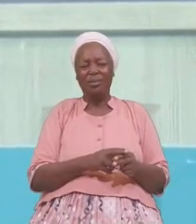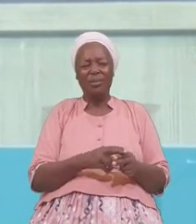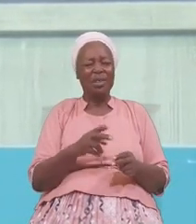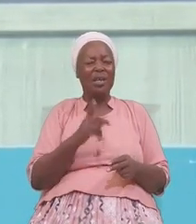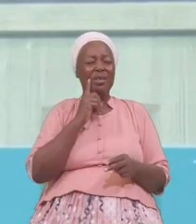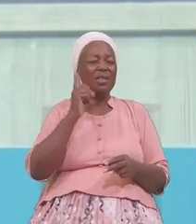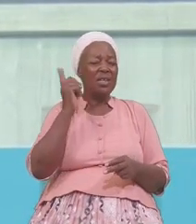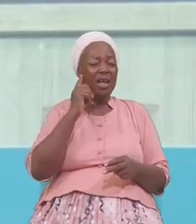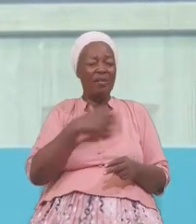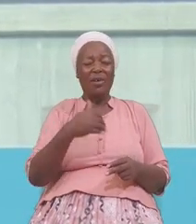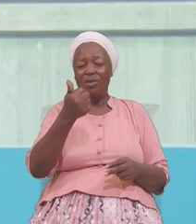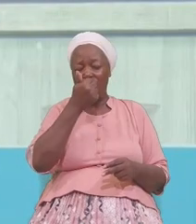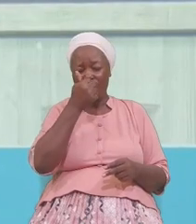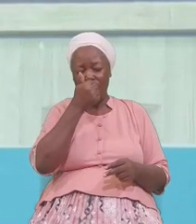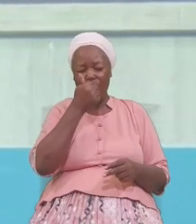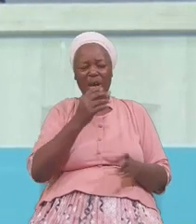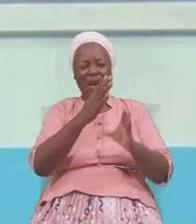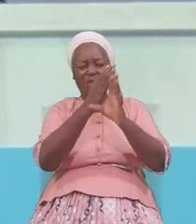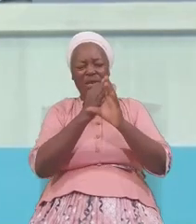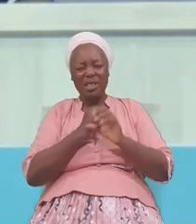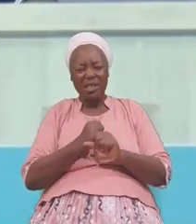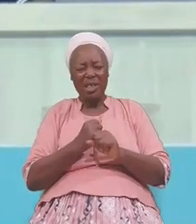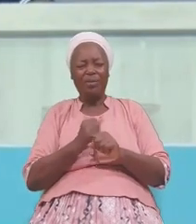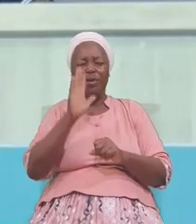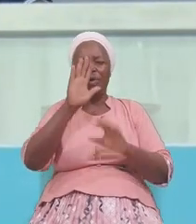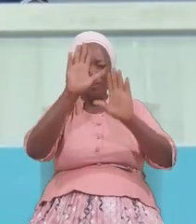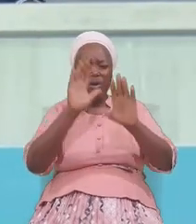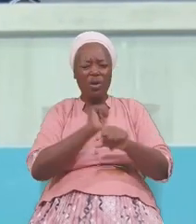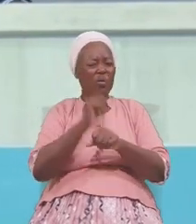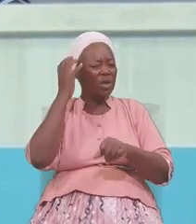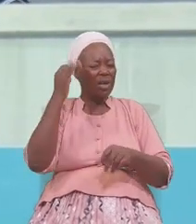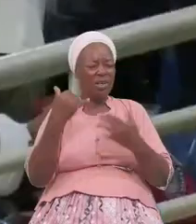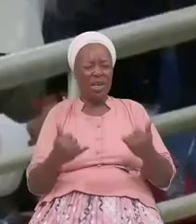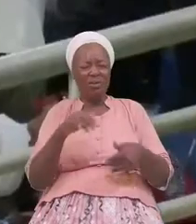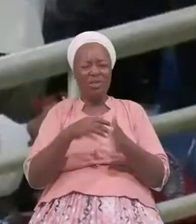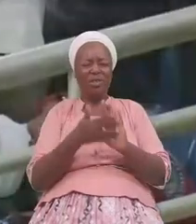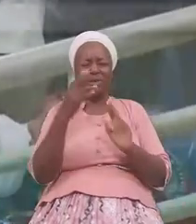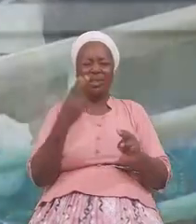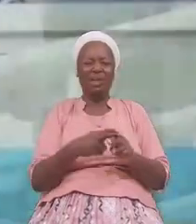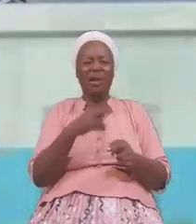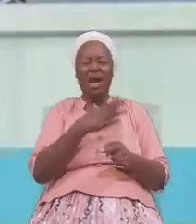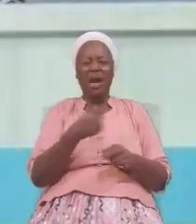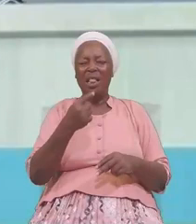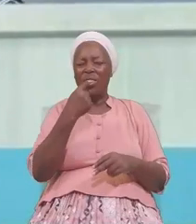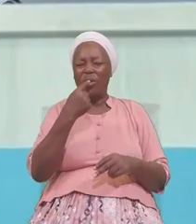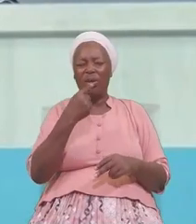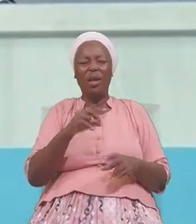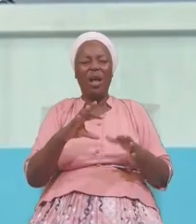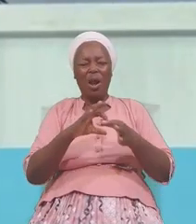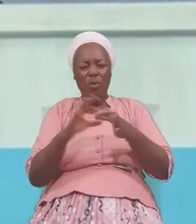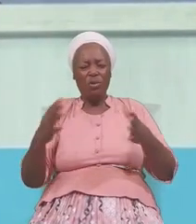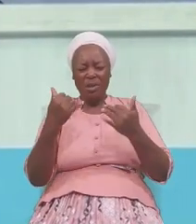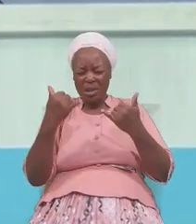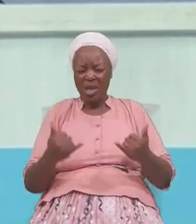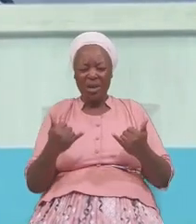and dumb, receive your miracle hearing. And your tongue loose